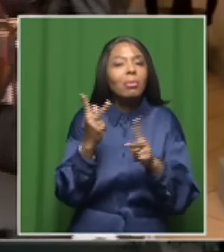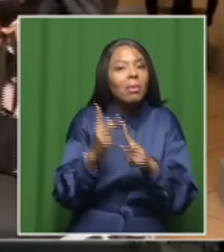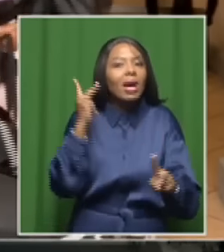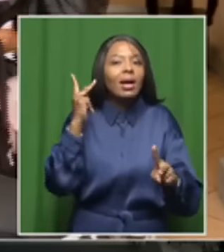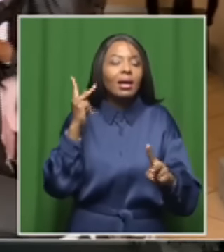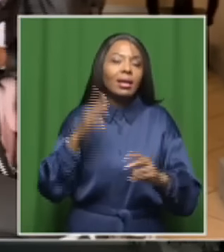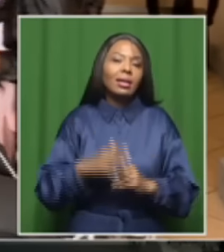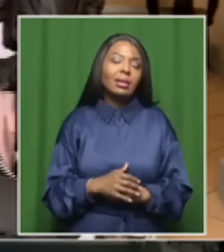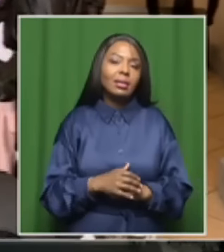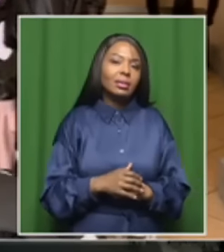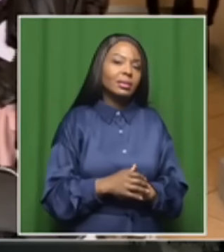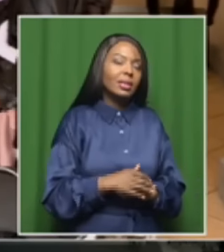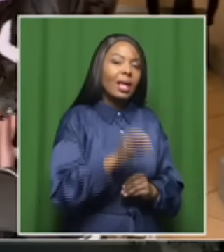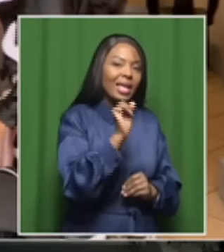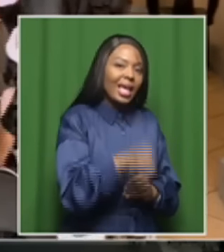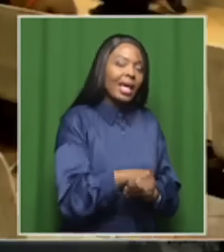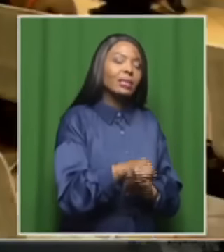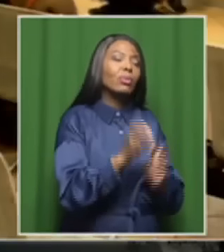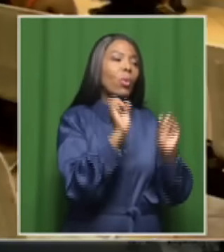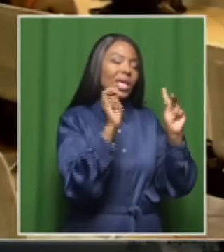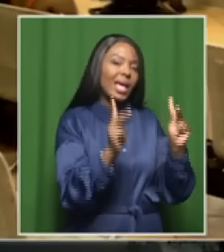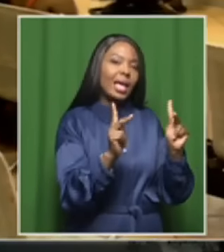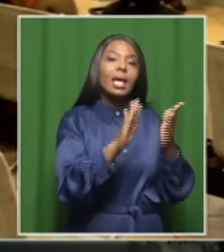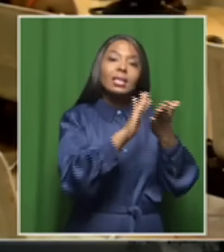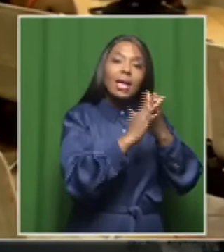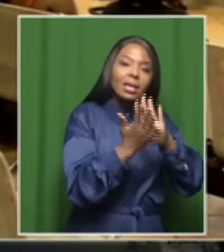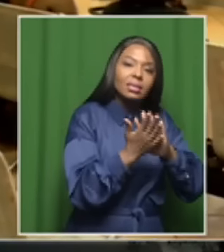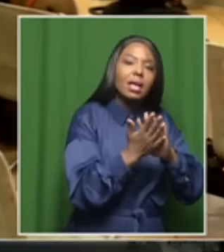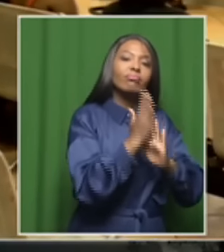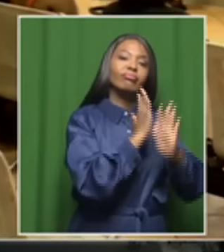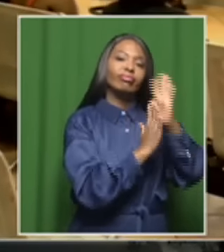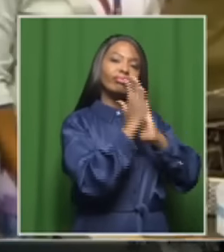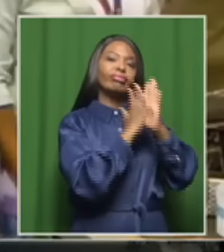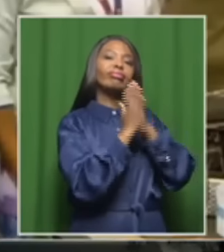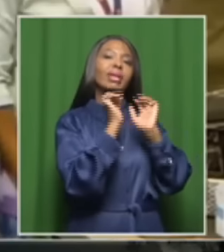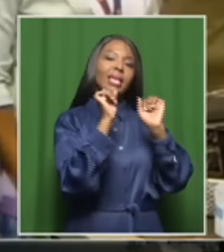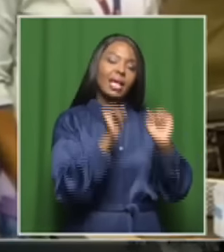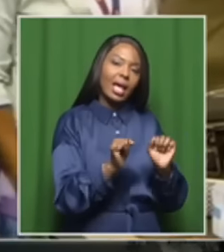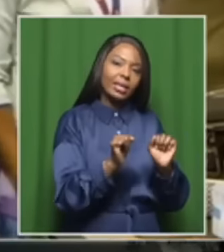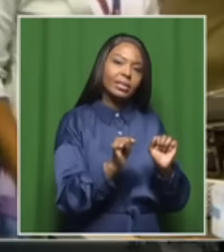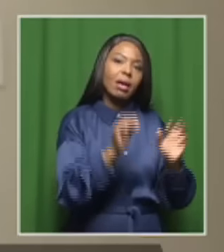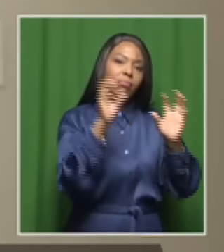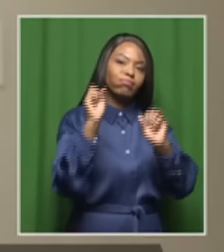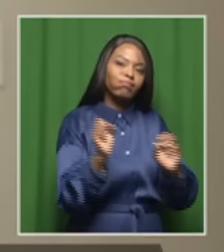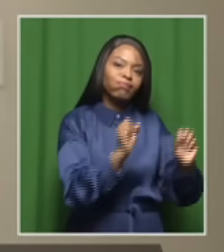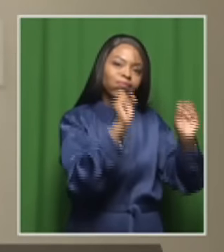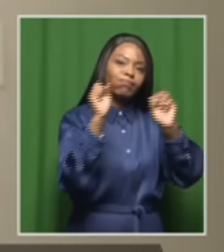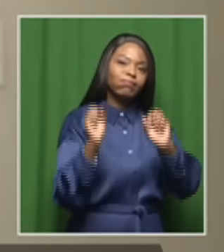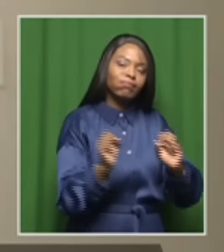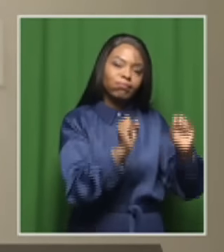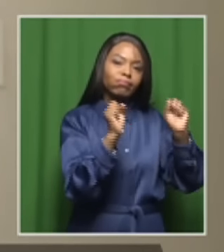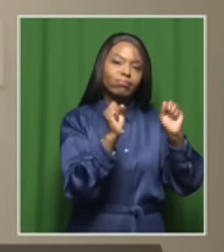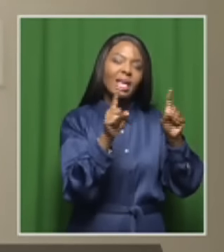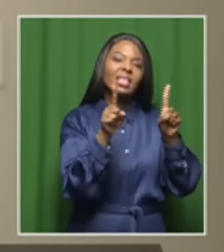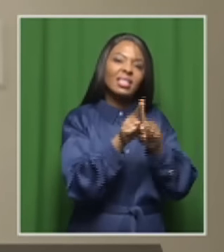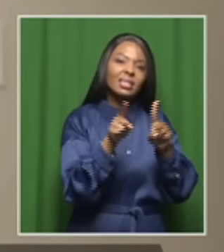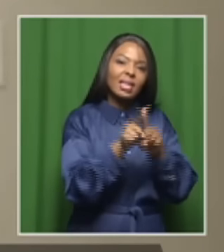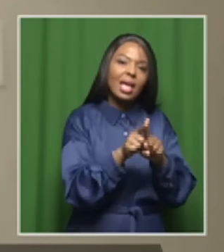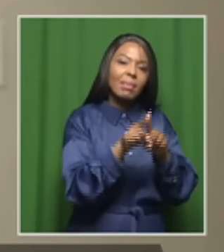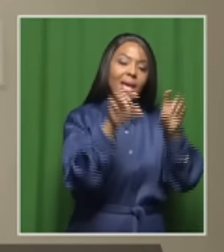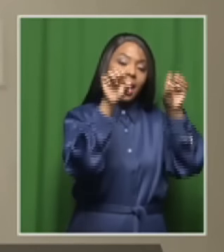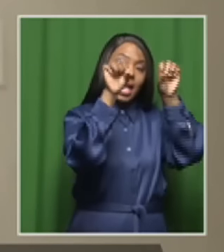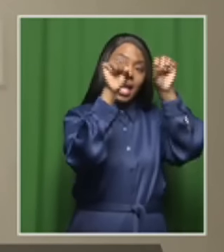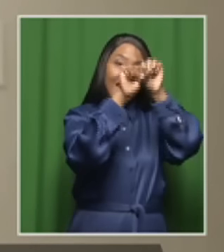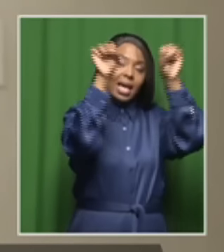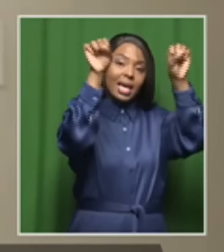Okay, SASSA has presented to us the many, if you like, systems that